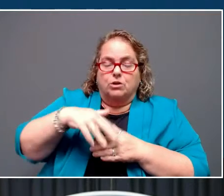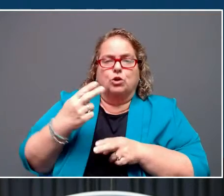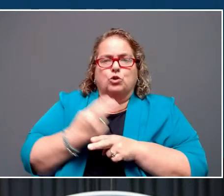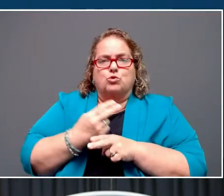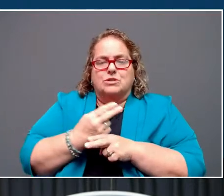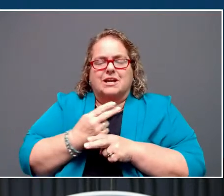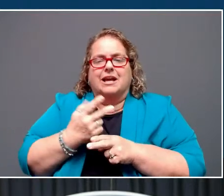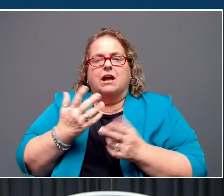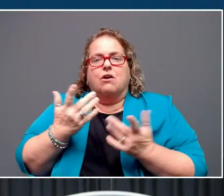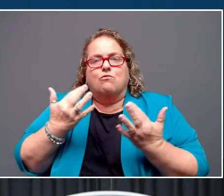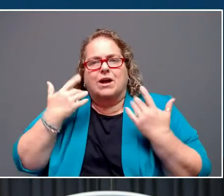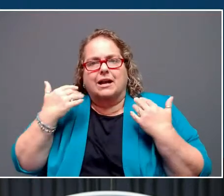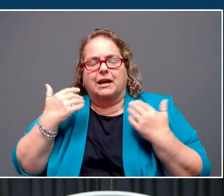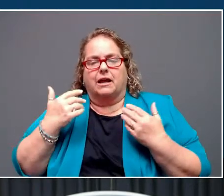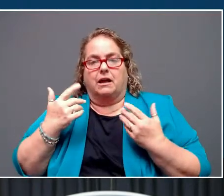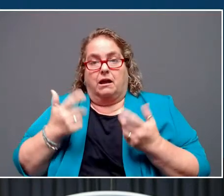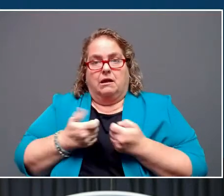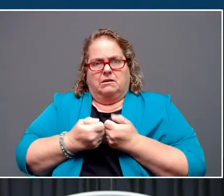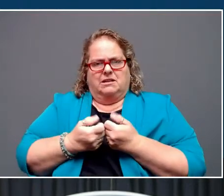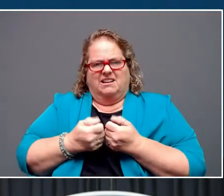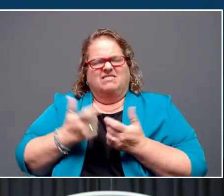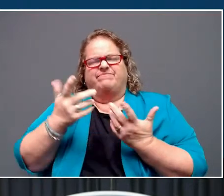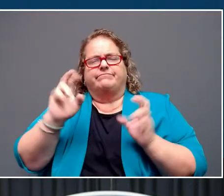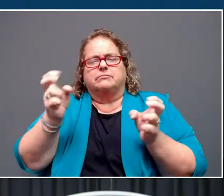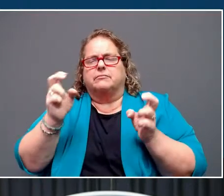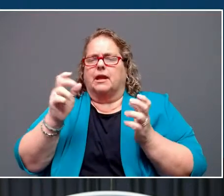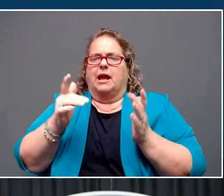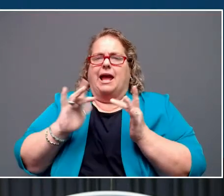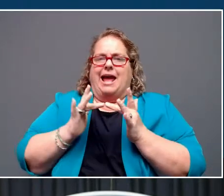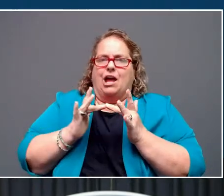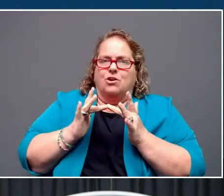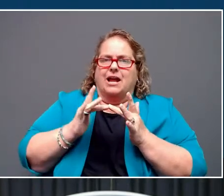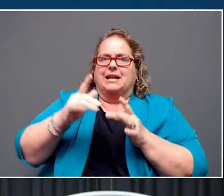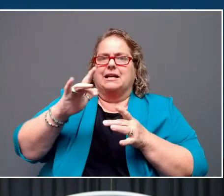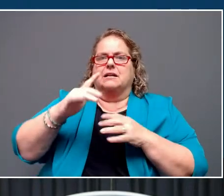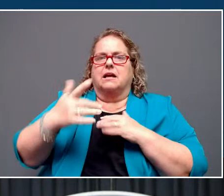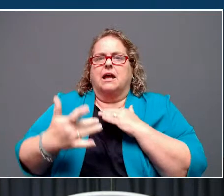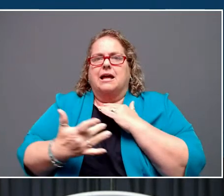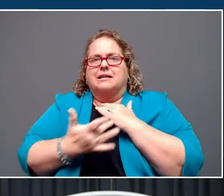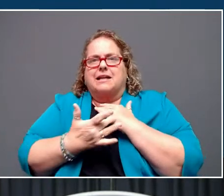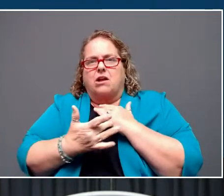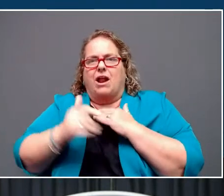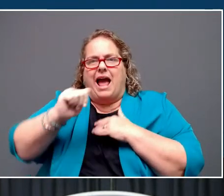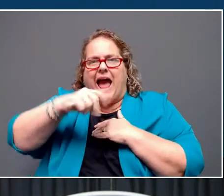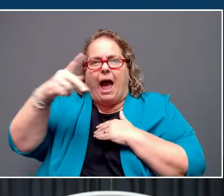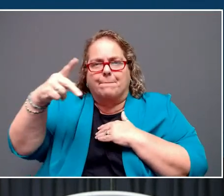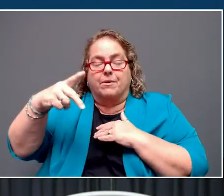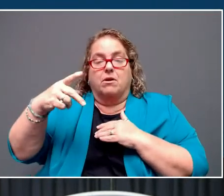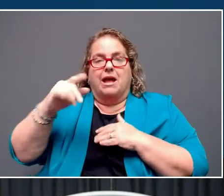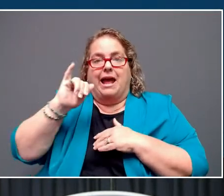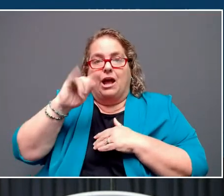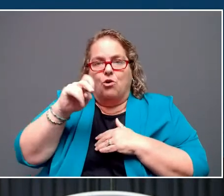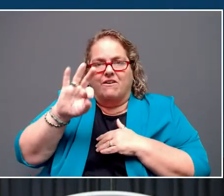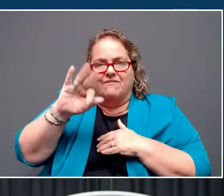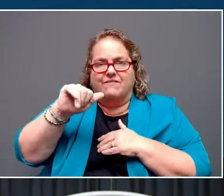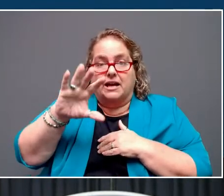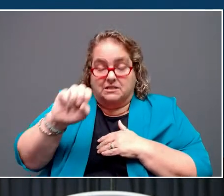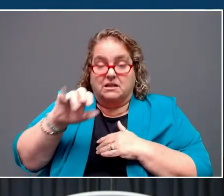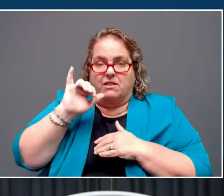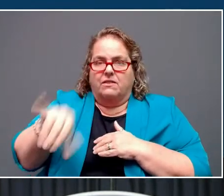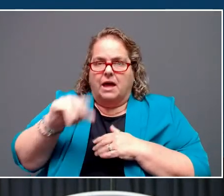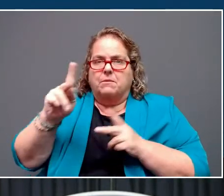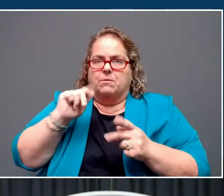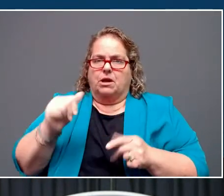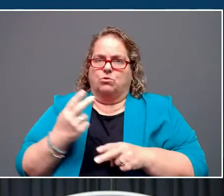interface. The company was founded just 2 years ago in California, and it is growing fast. This year alone, Inception's